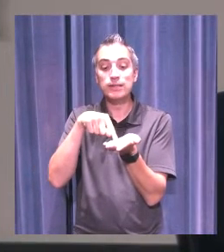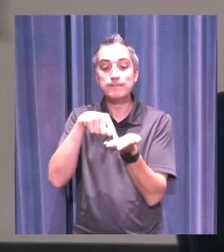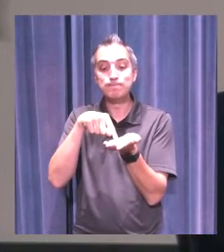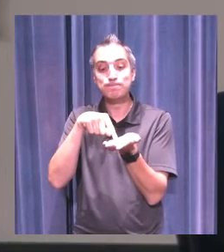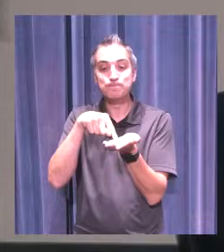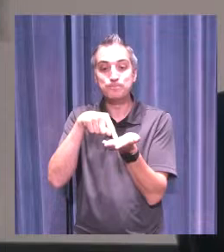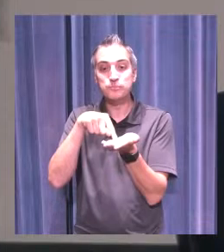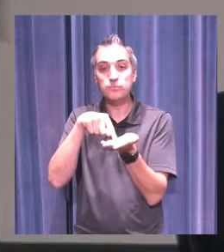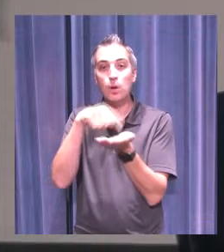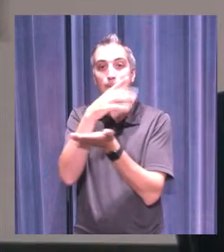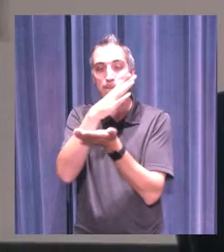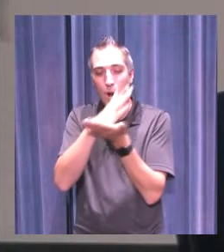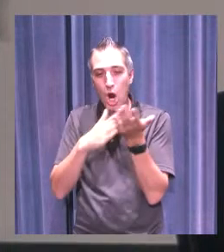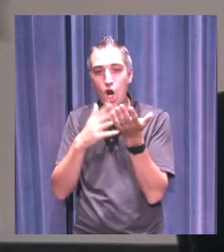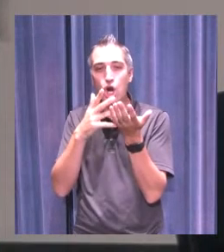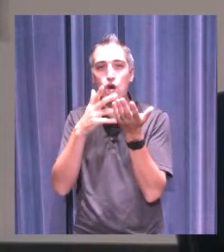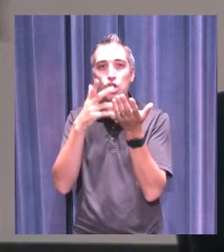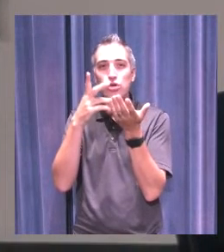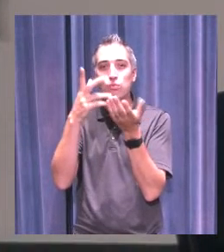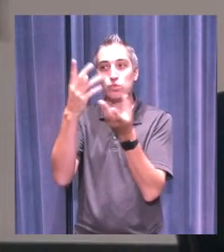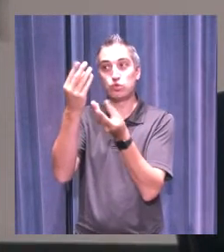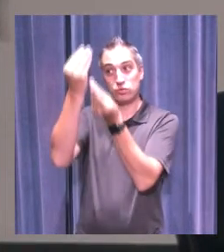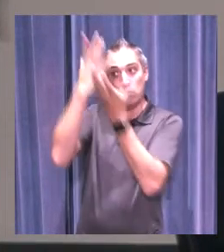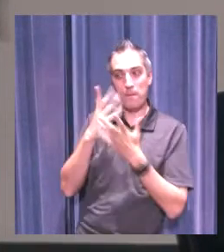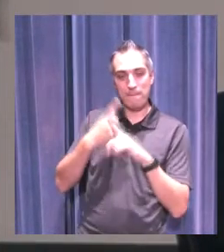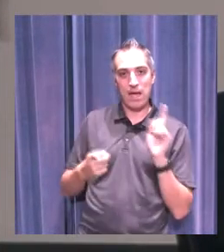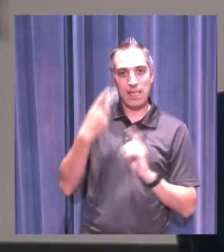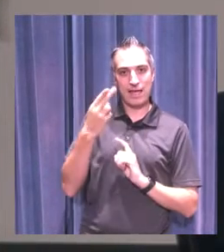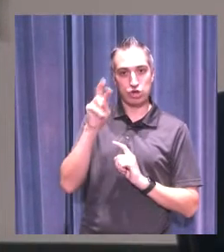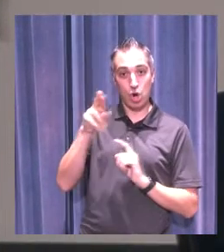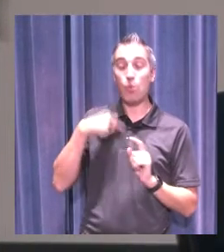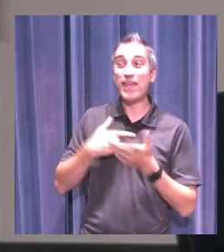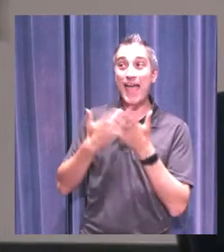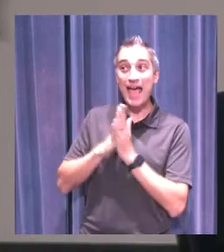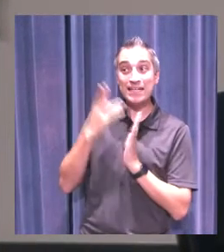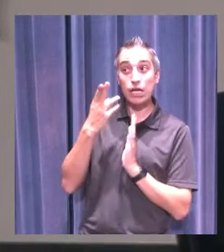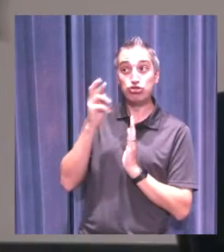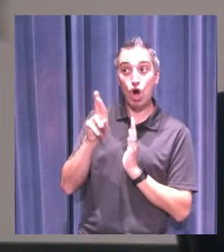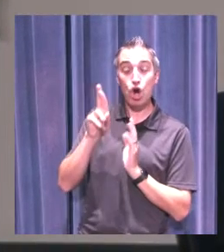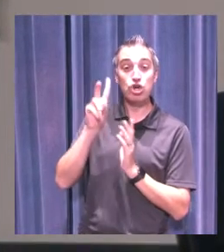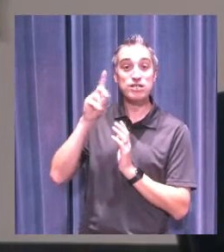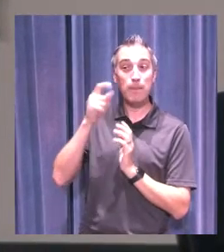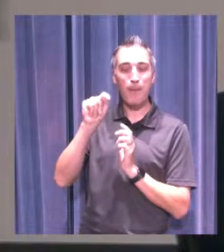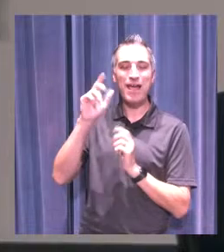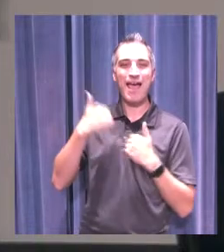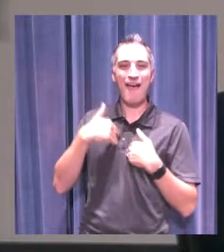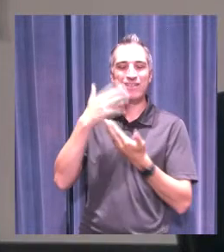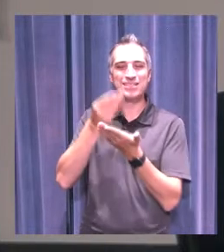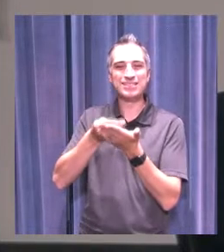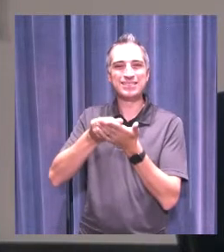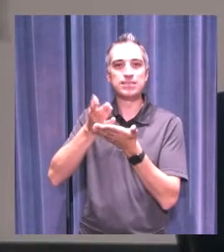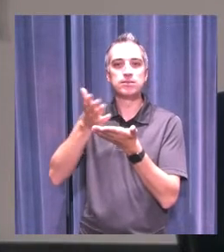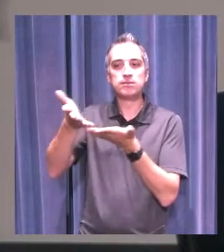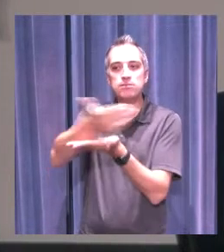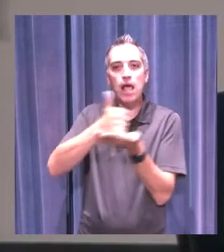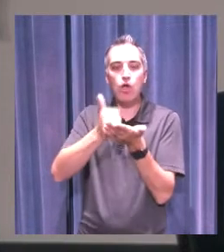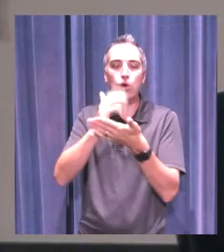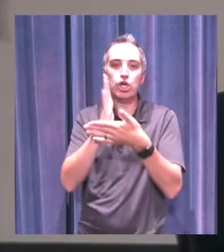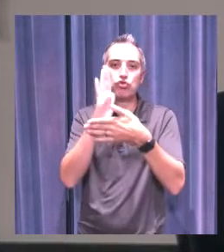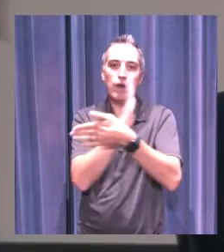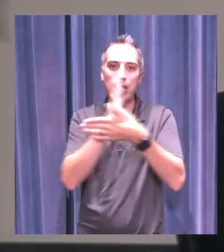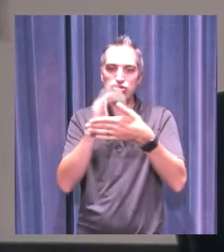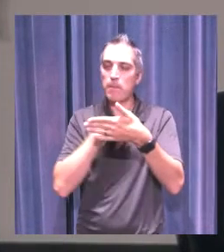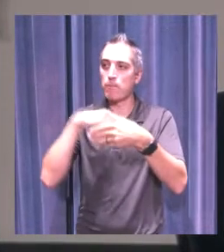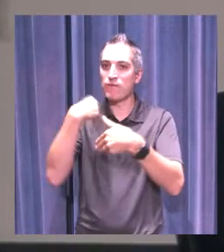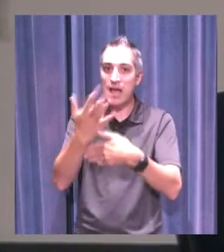in part defined by the HR department. The board had asked the HR department to provide a salary range for a person in this position. They provided a